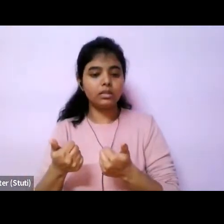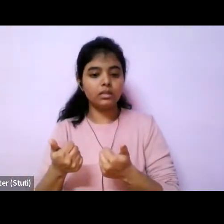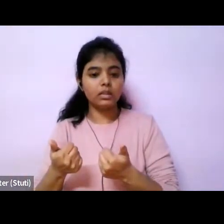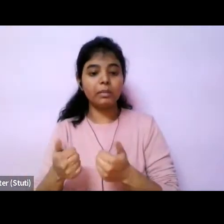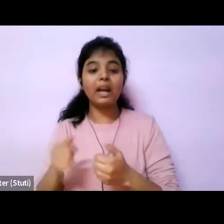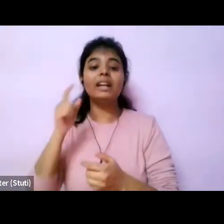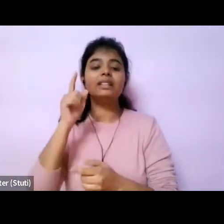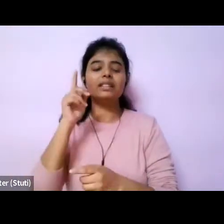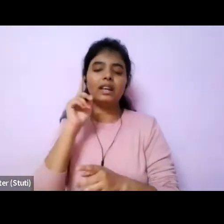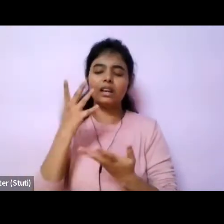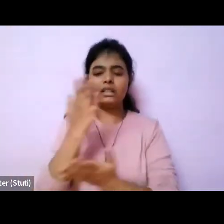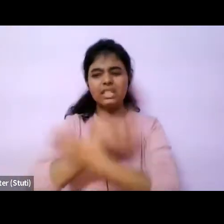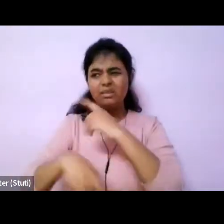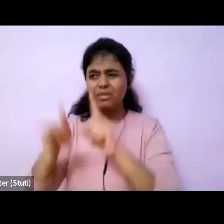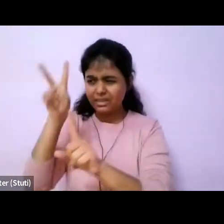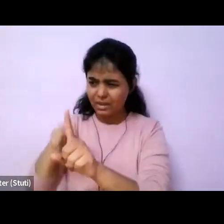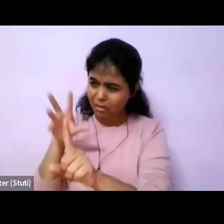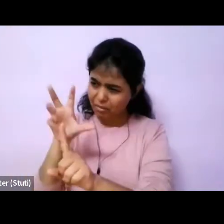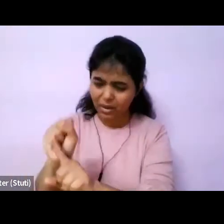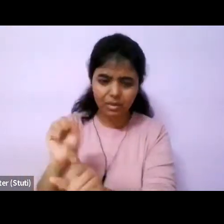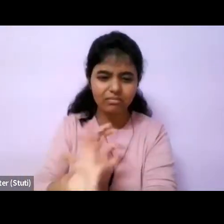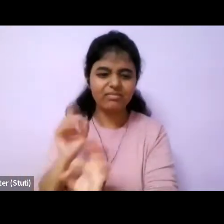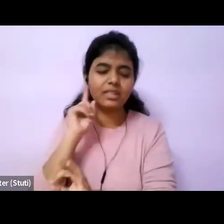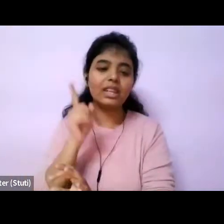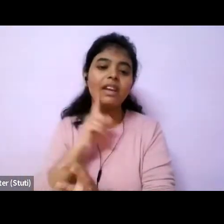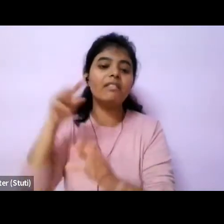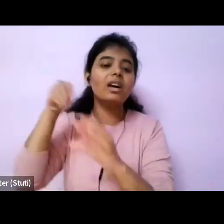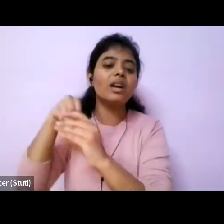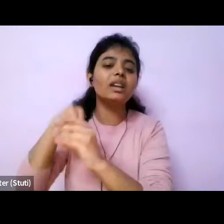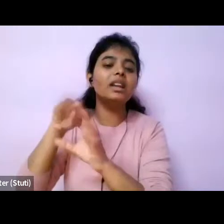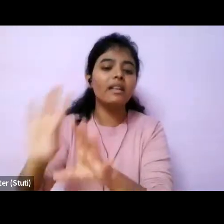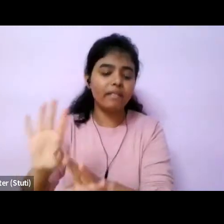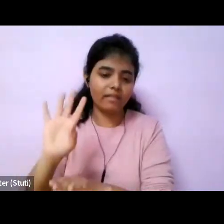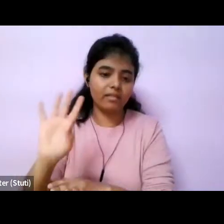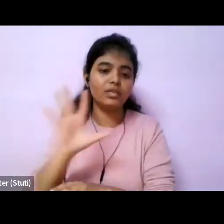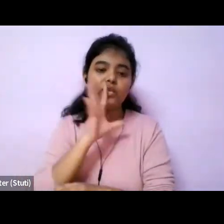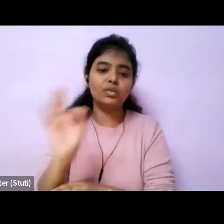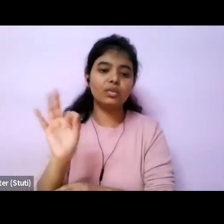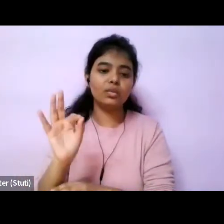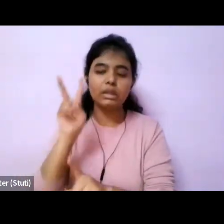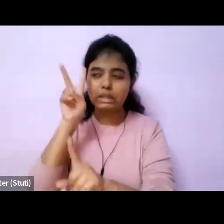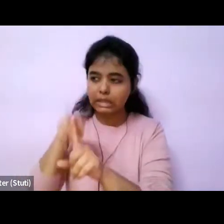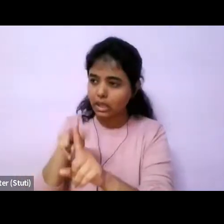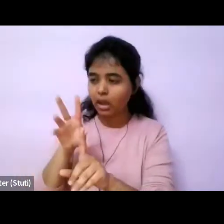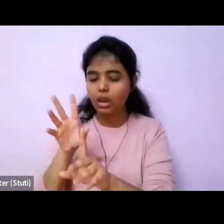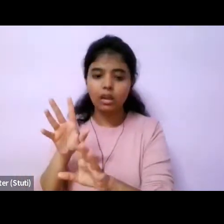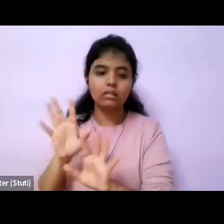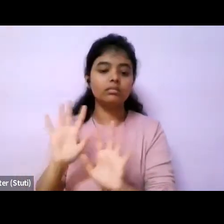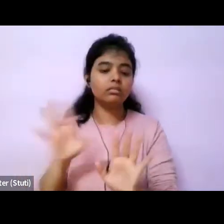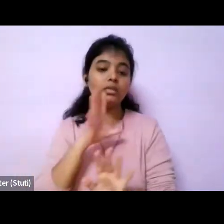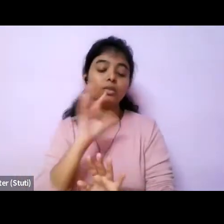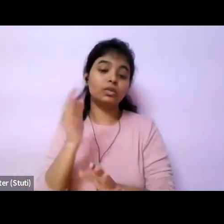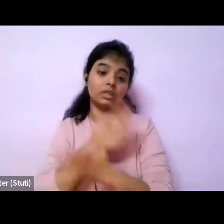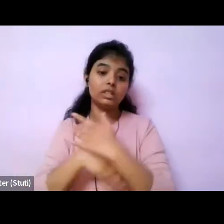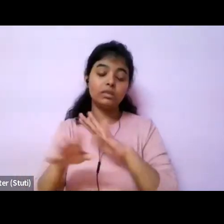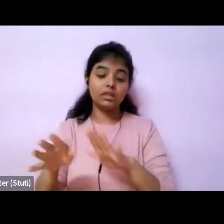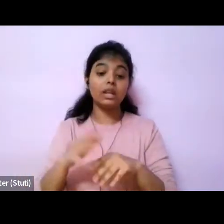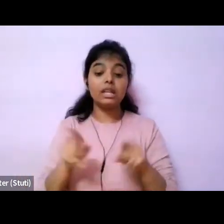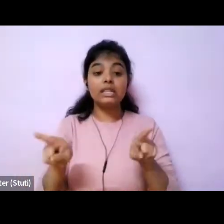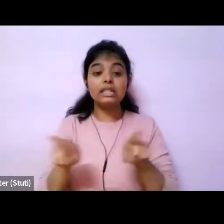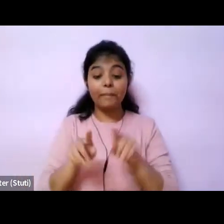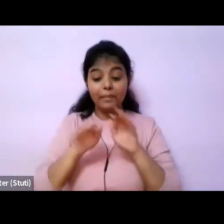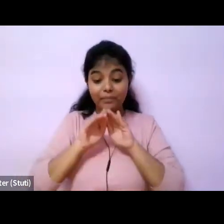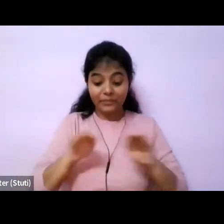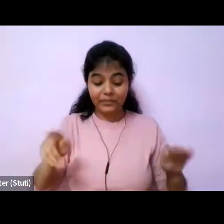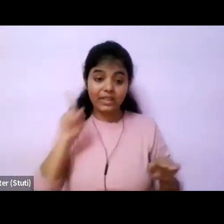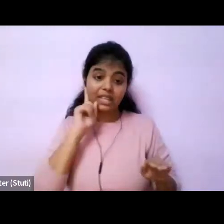as long as possible. In fact, one of the reasons often put forth as a reaction against teaching the deaf child sign language is